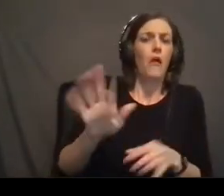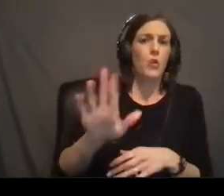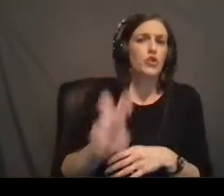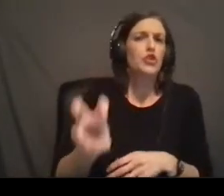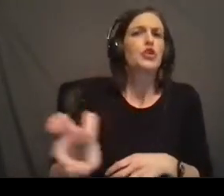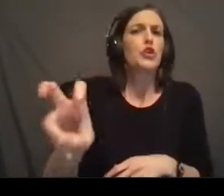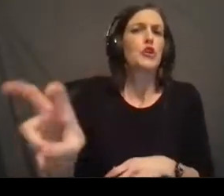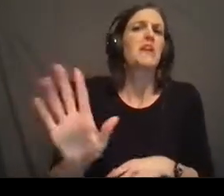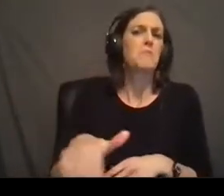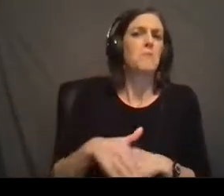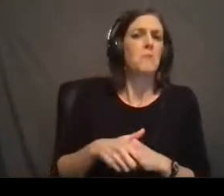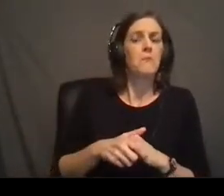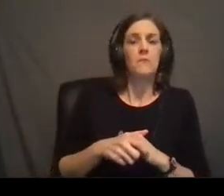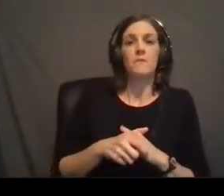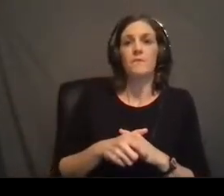journey.